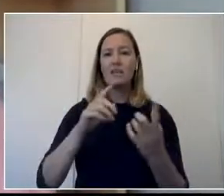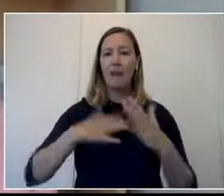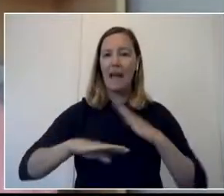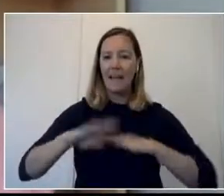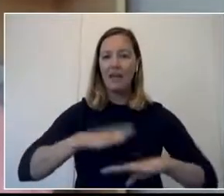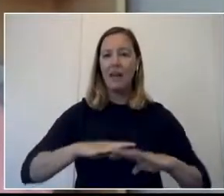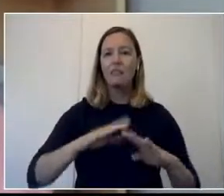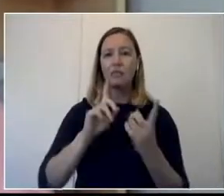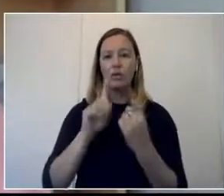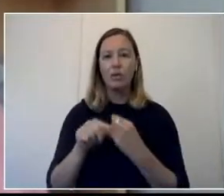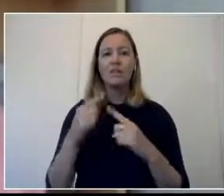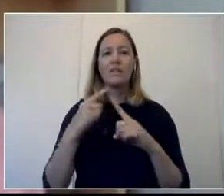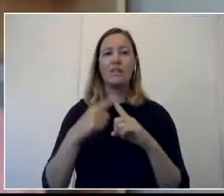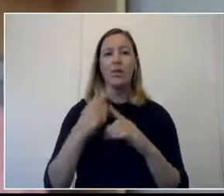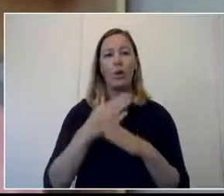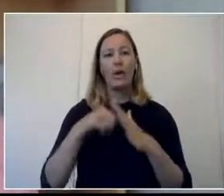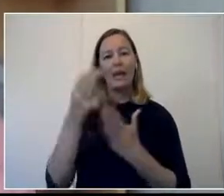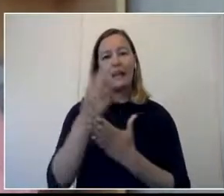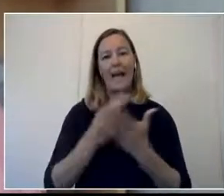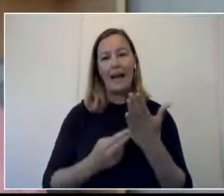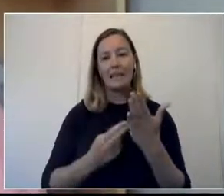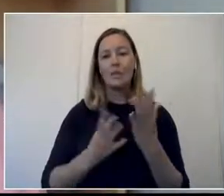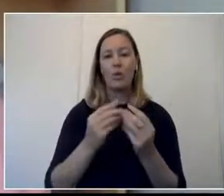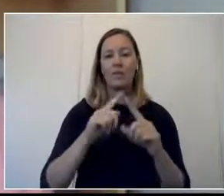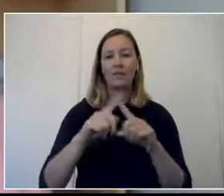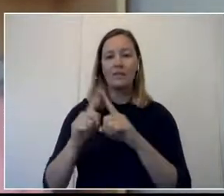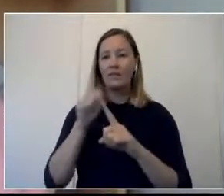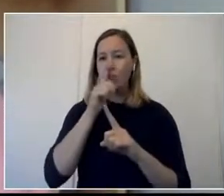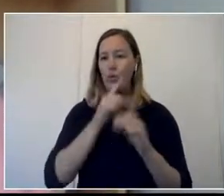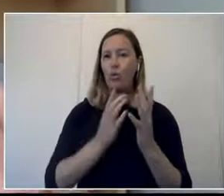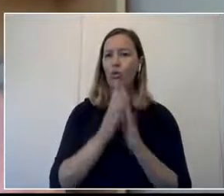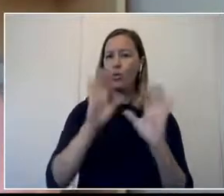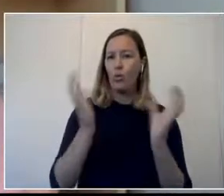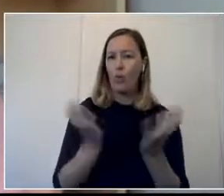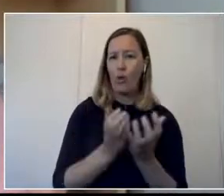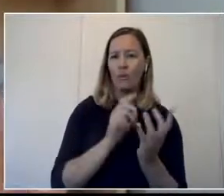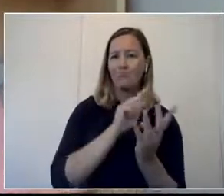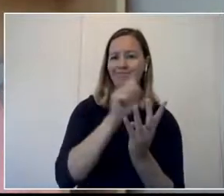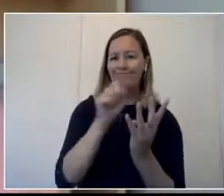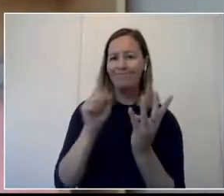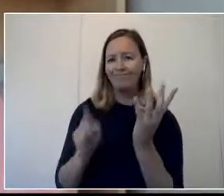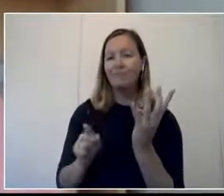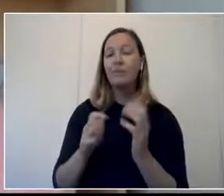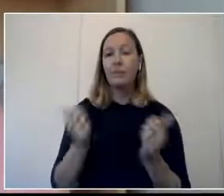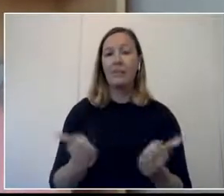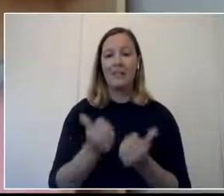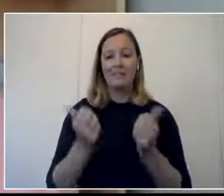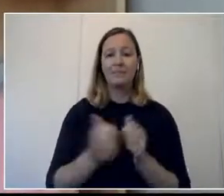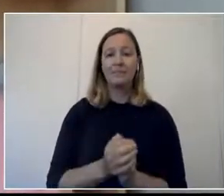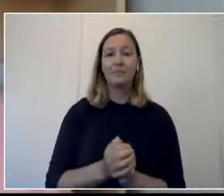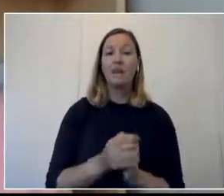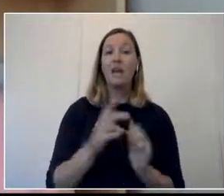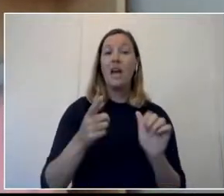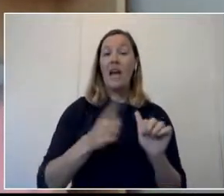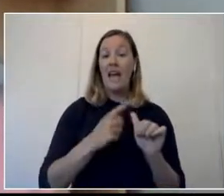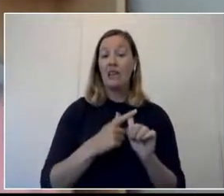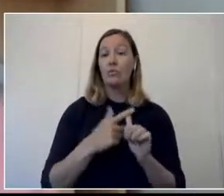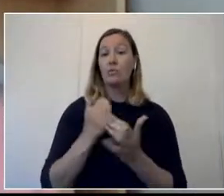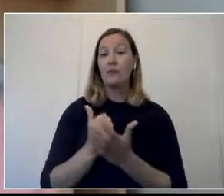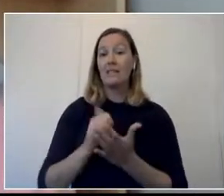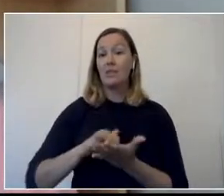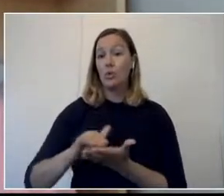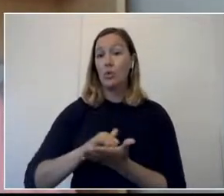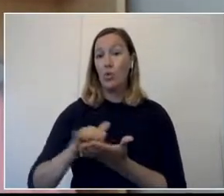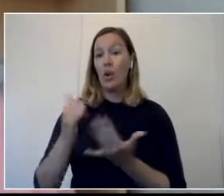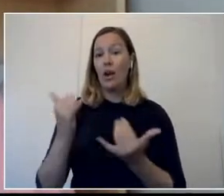arts, working with clients across the globe. So Andrew, like I mentioned, is joining us from New York, but is no stranger